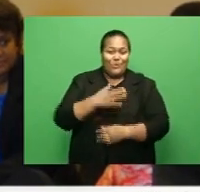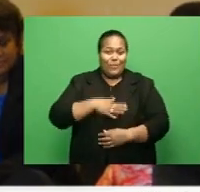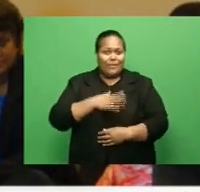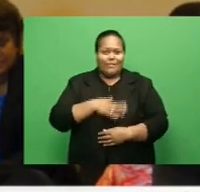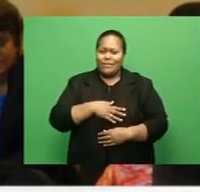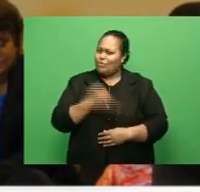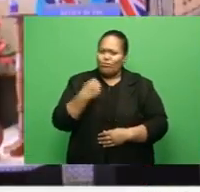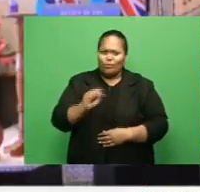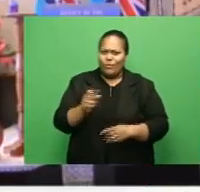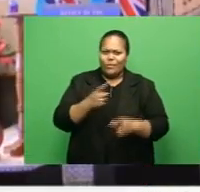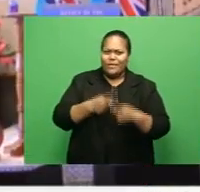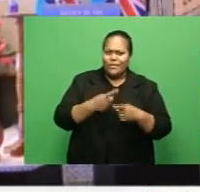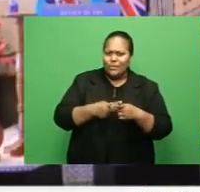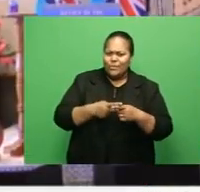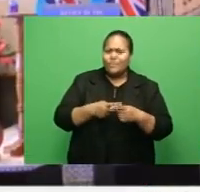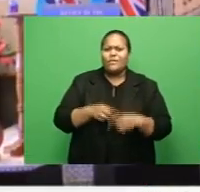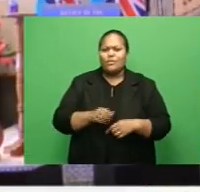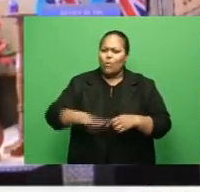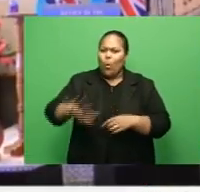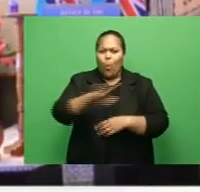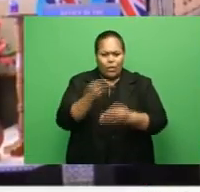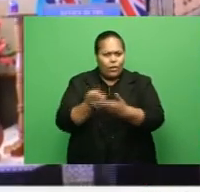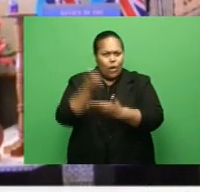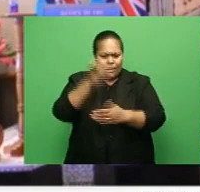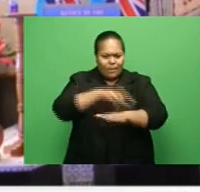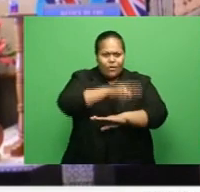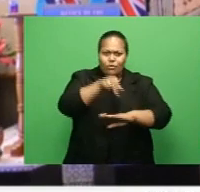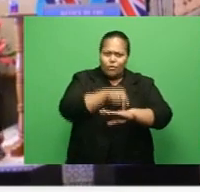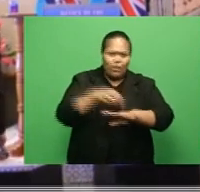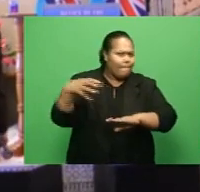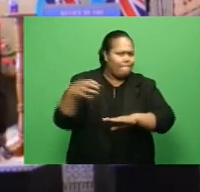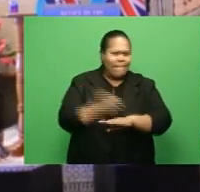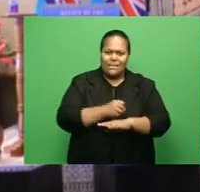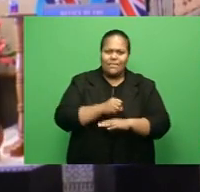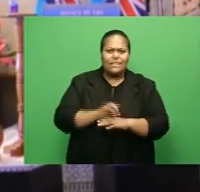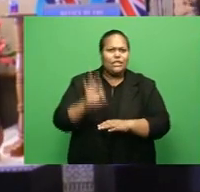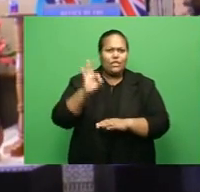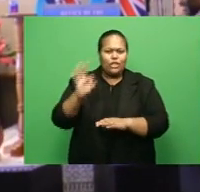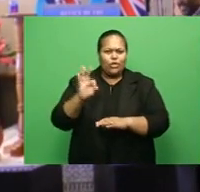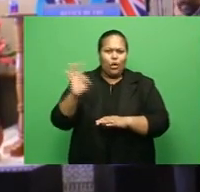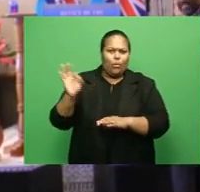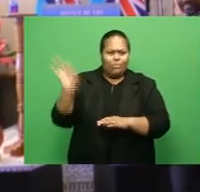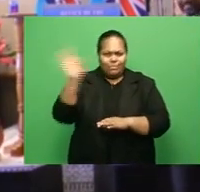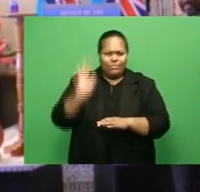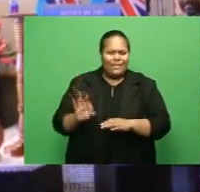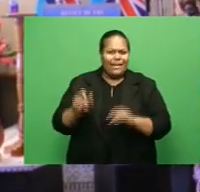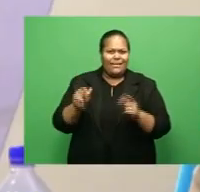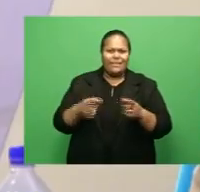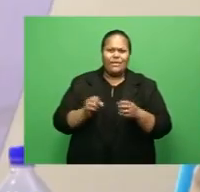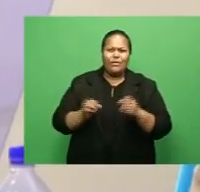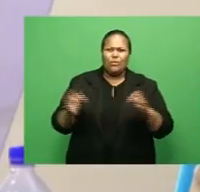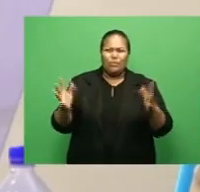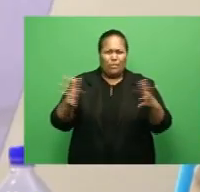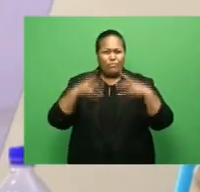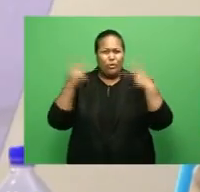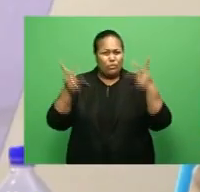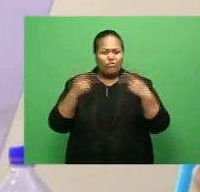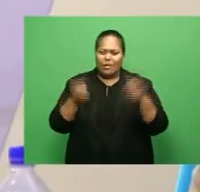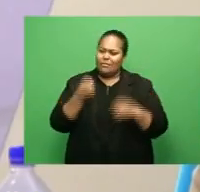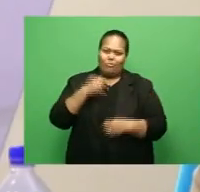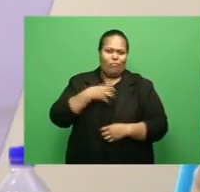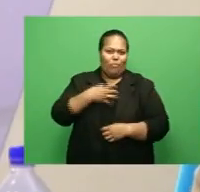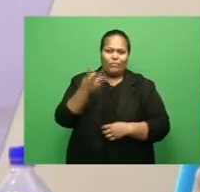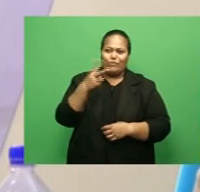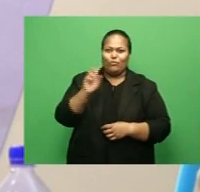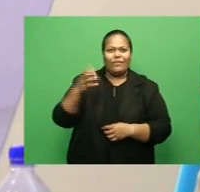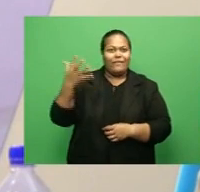and every economy in the region must achieve net zero global emissions in the next 30 years. By 2050, we must have